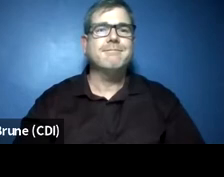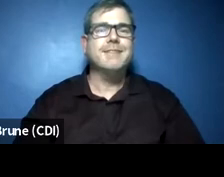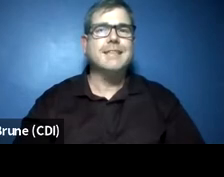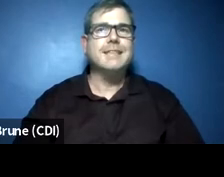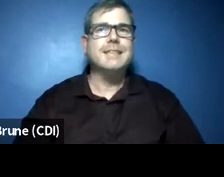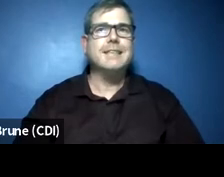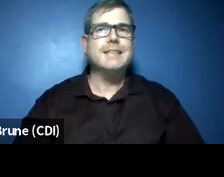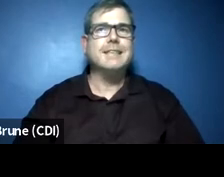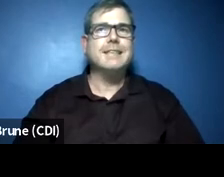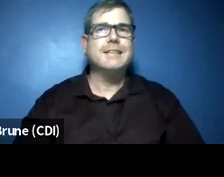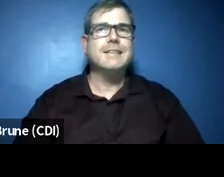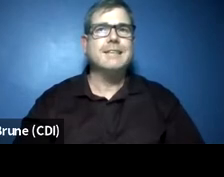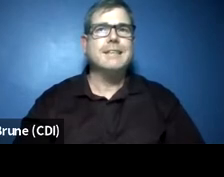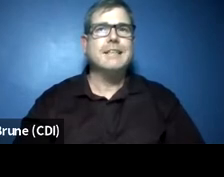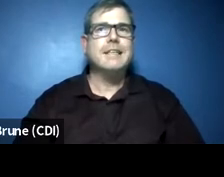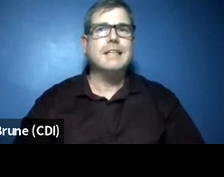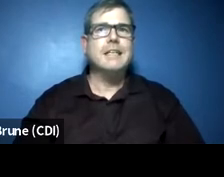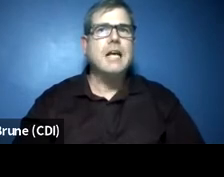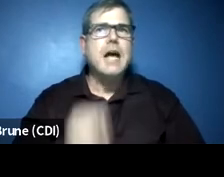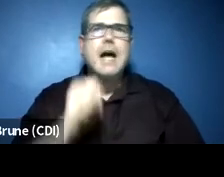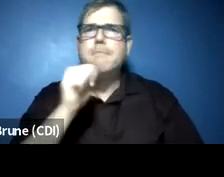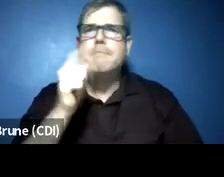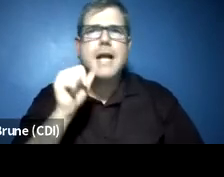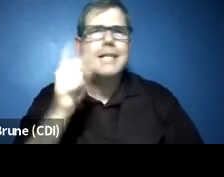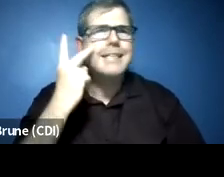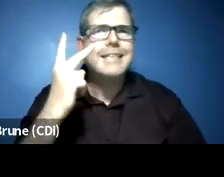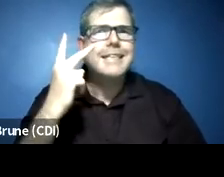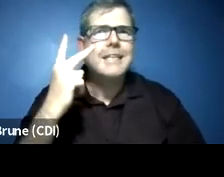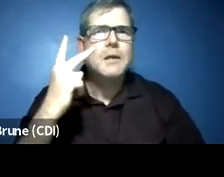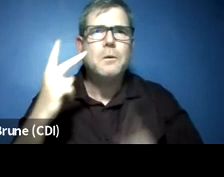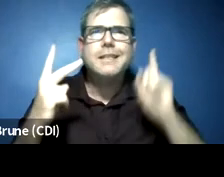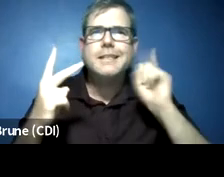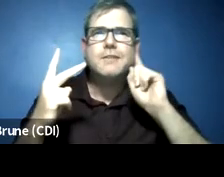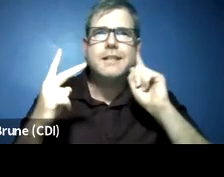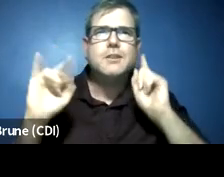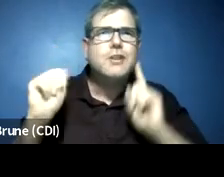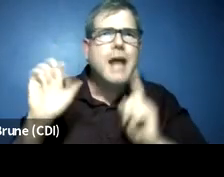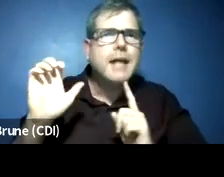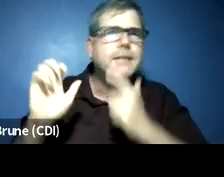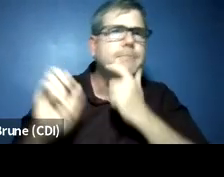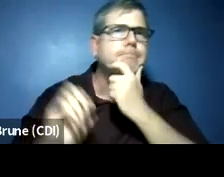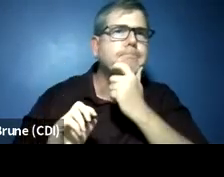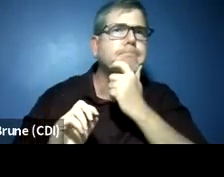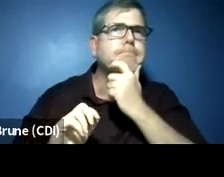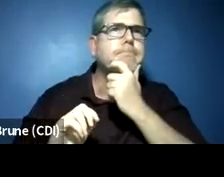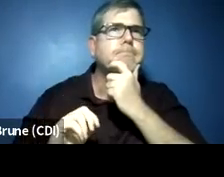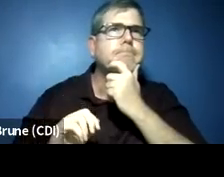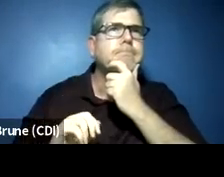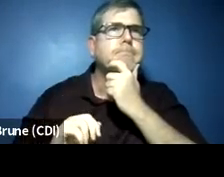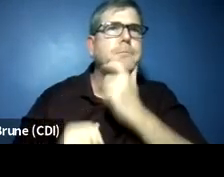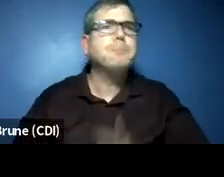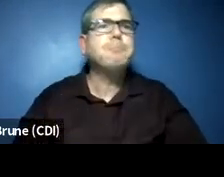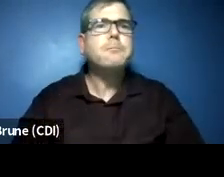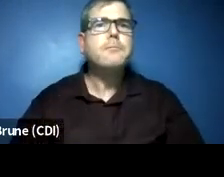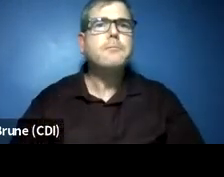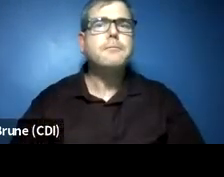I can't hear Jack yet. So maybe in the interest of time, I will read the first question